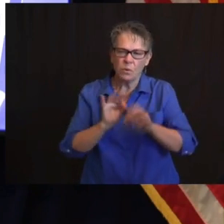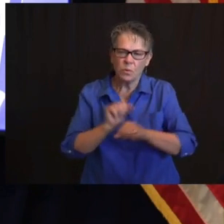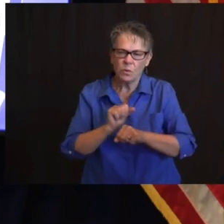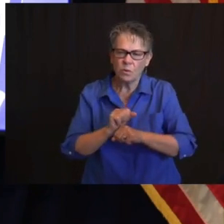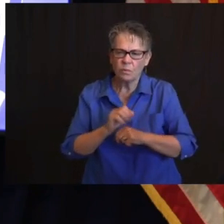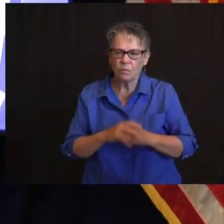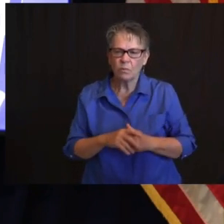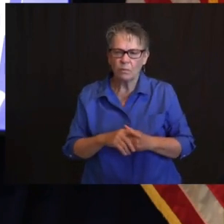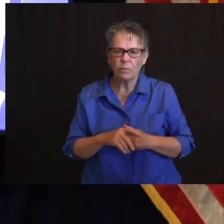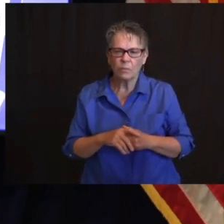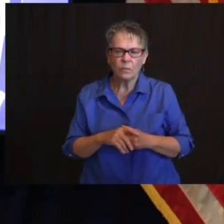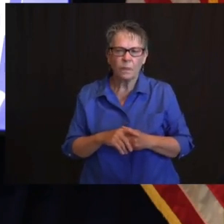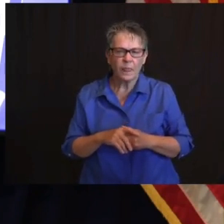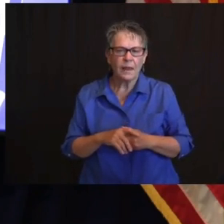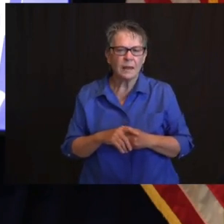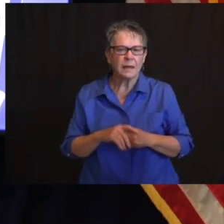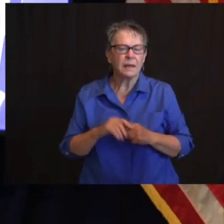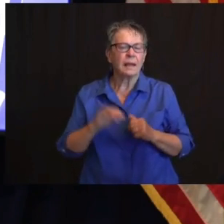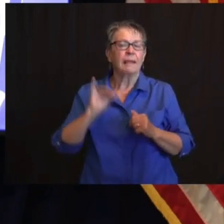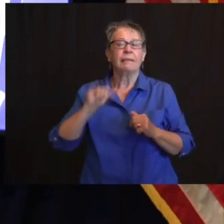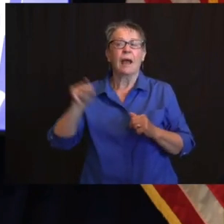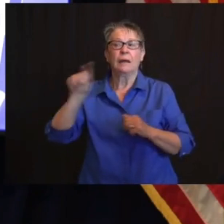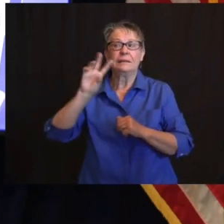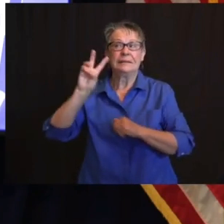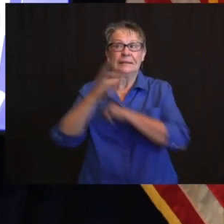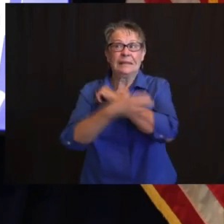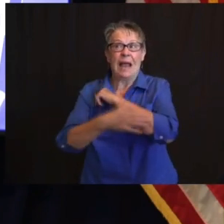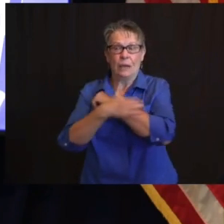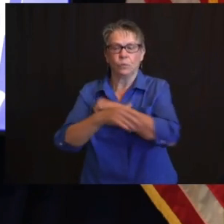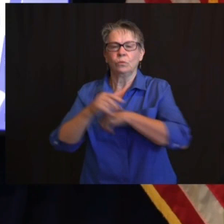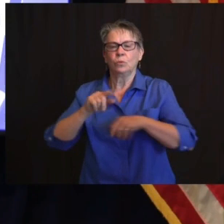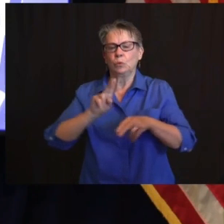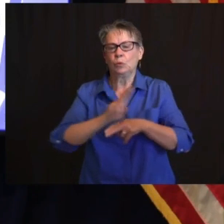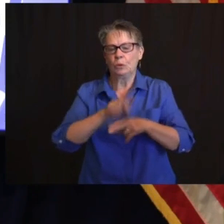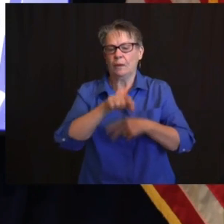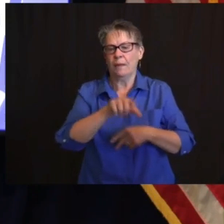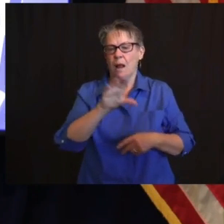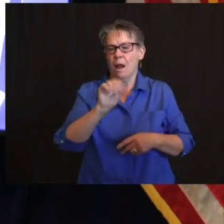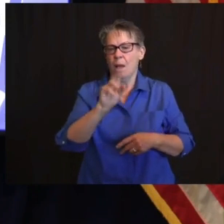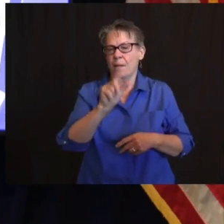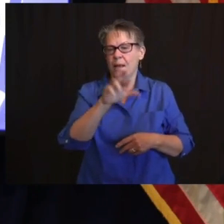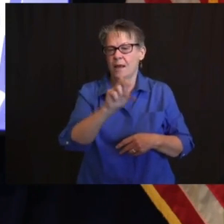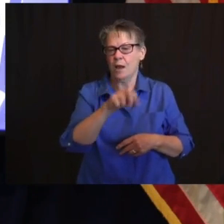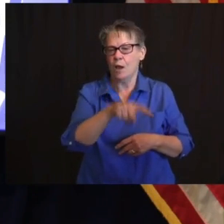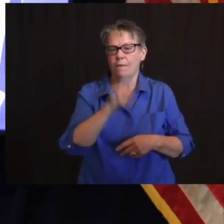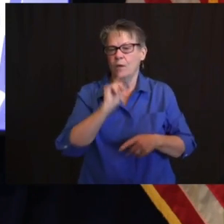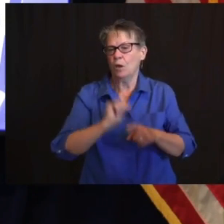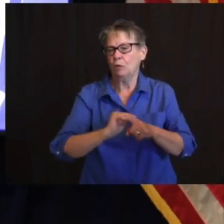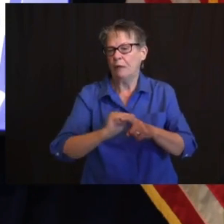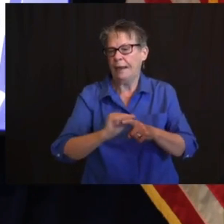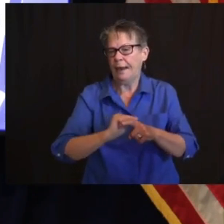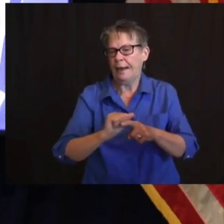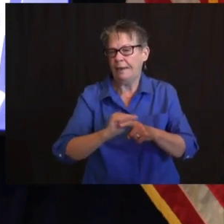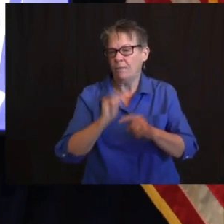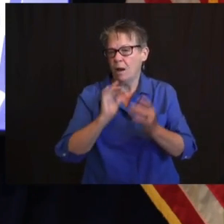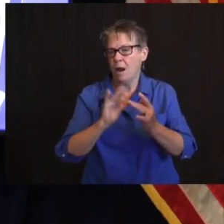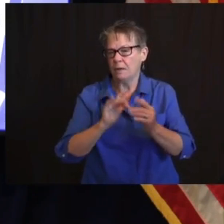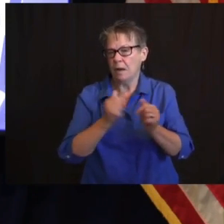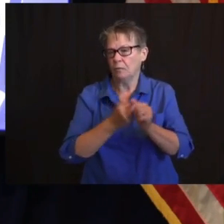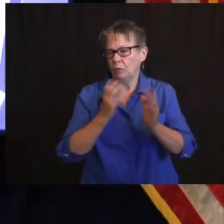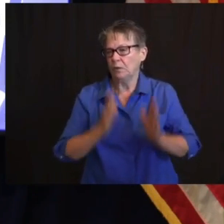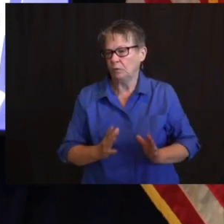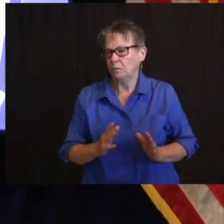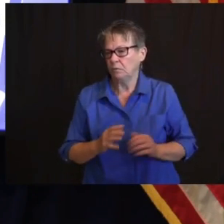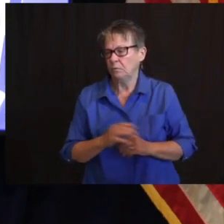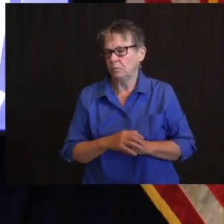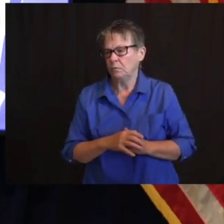health departments in the state will go live on the ComCare system on July 6th. As the governor